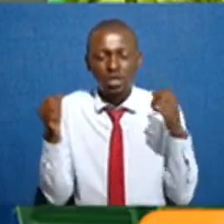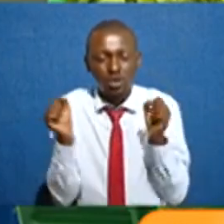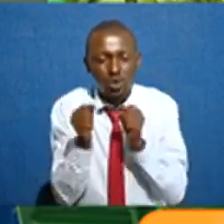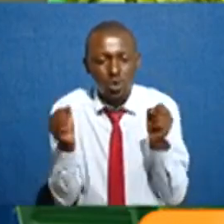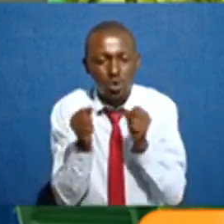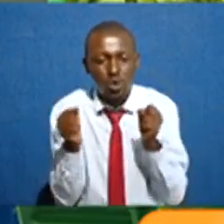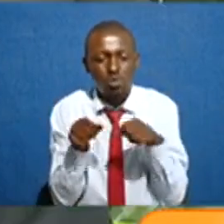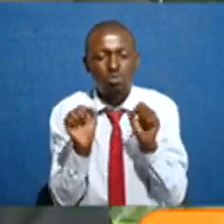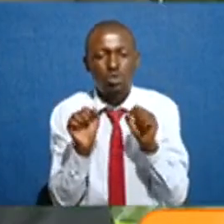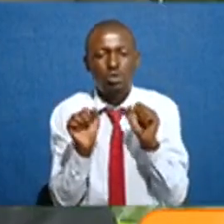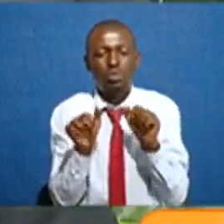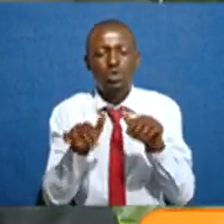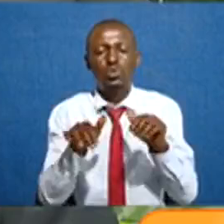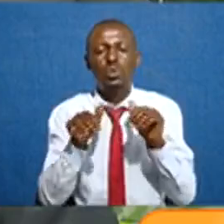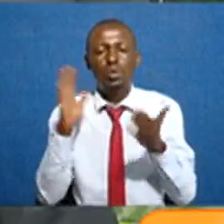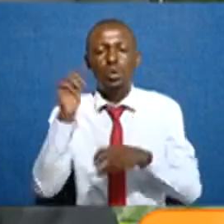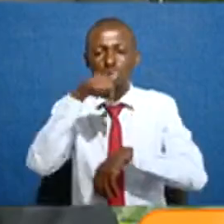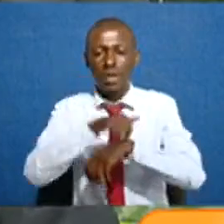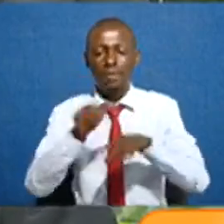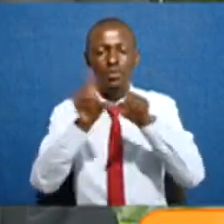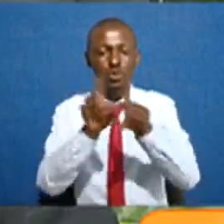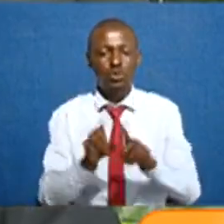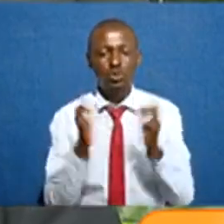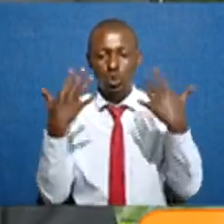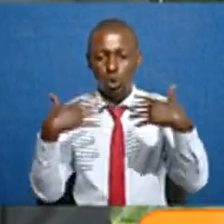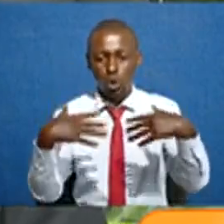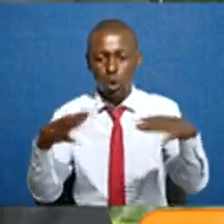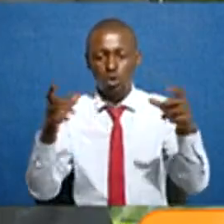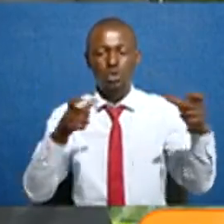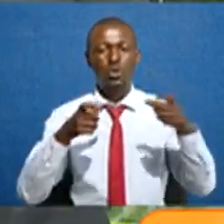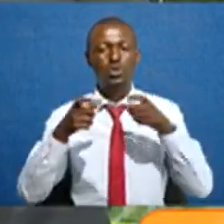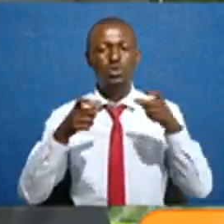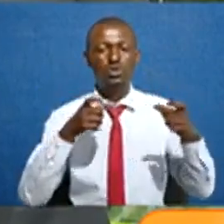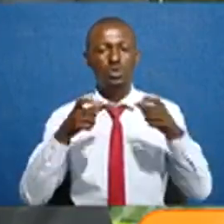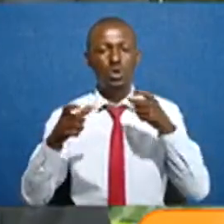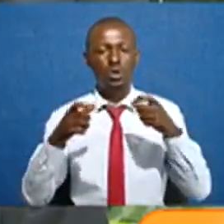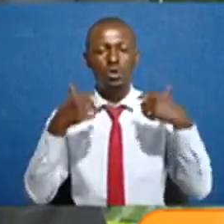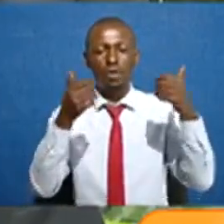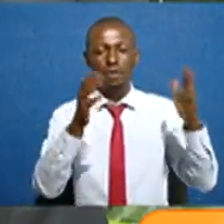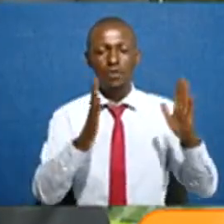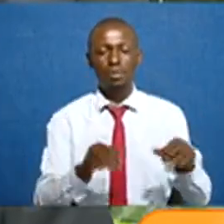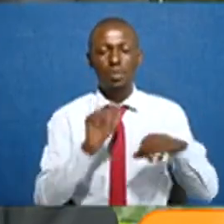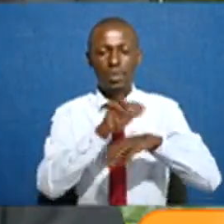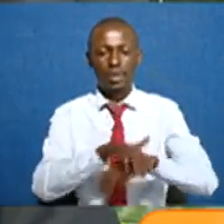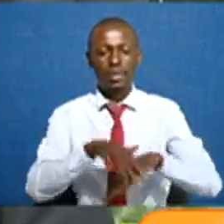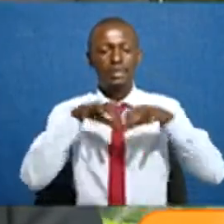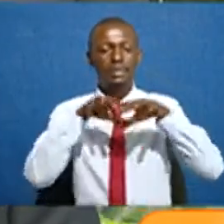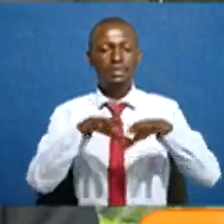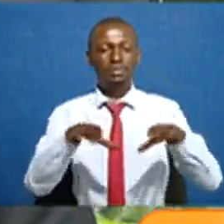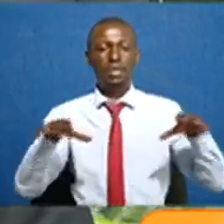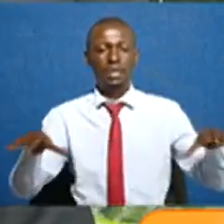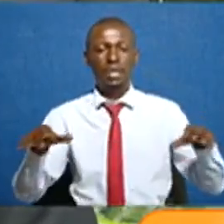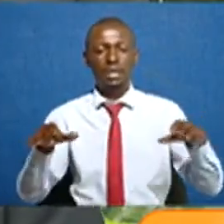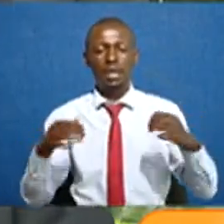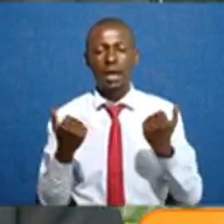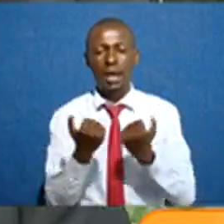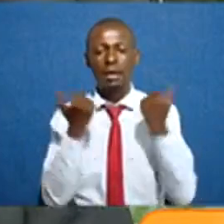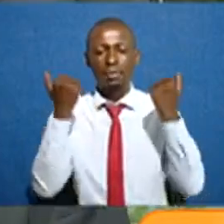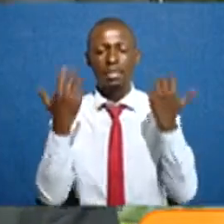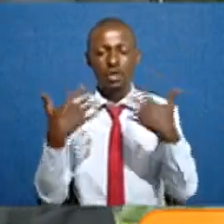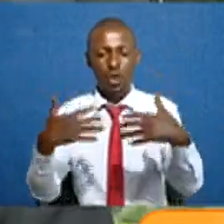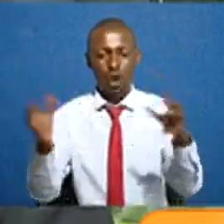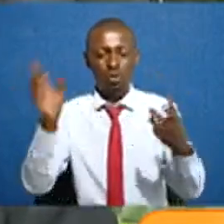minimize losses. With this kind of linkage, we can offtake from the farmers, provide market for them, reduce losses at the farm level, but